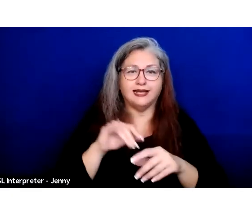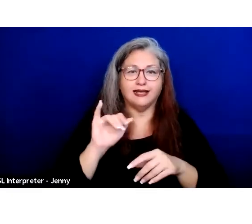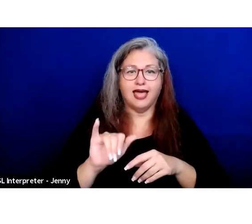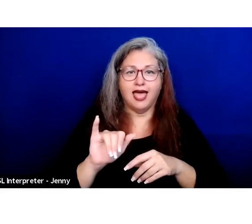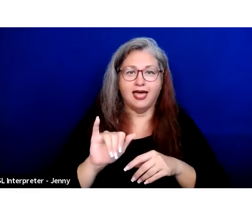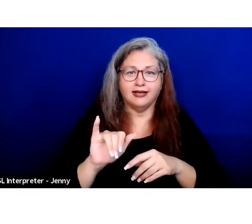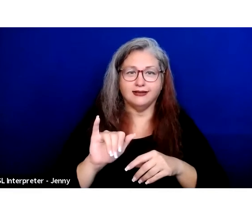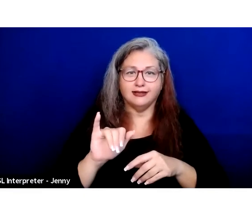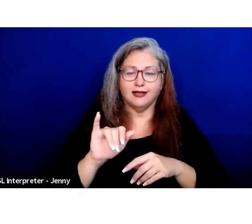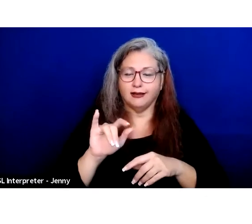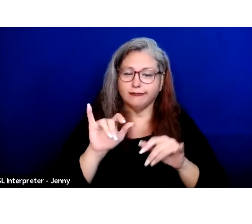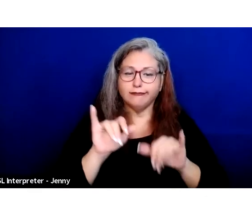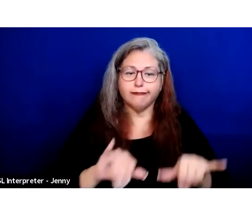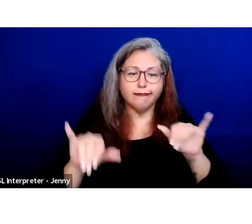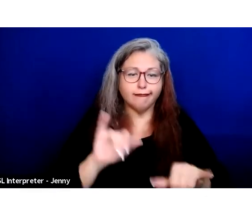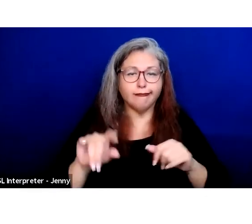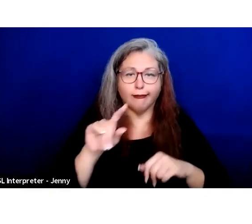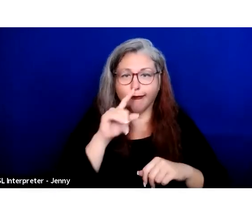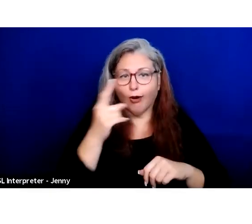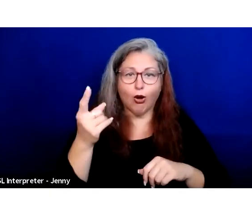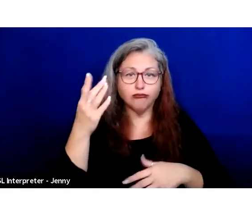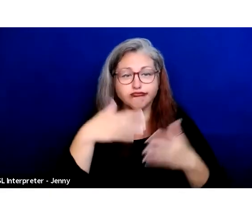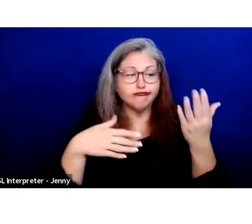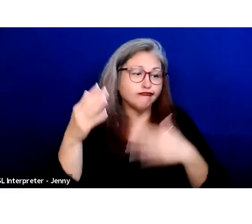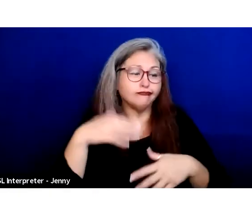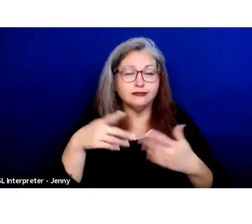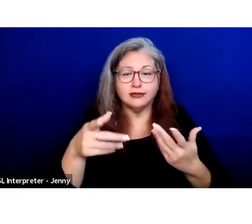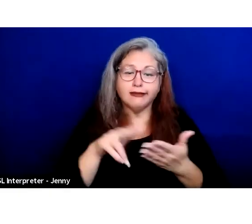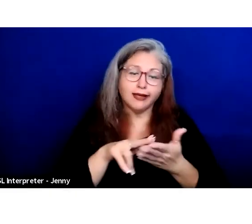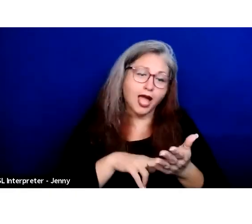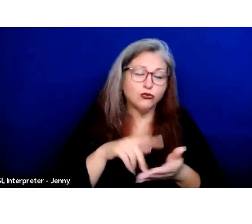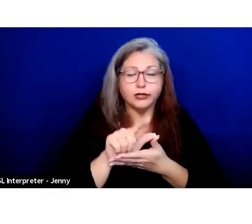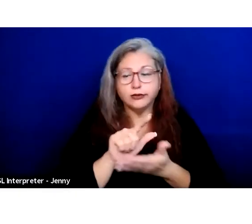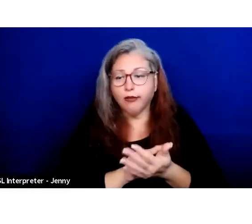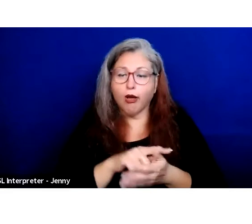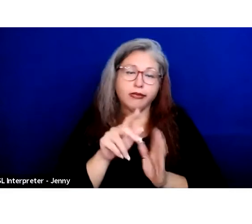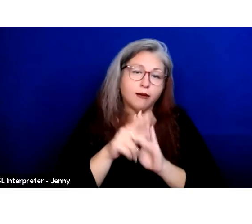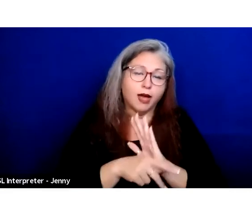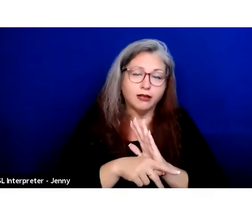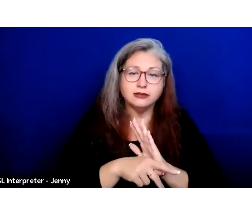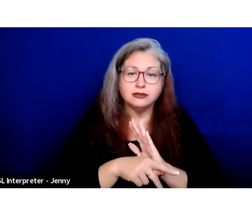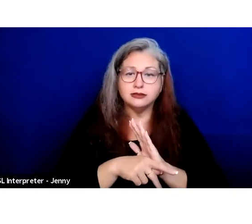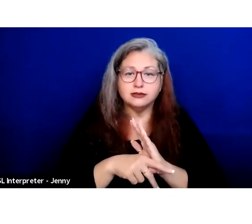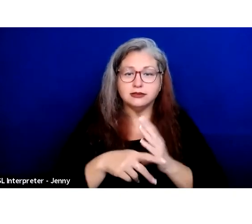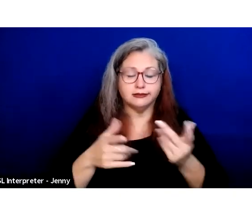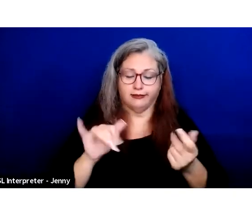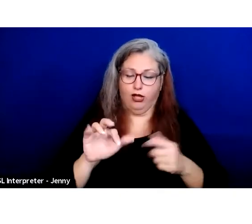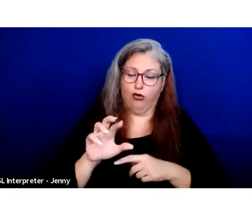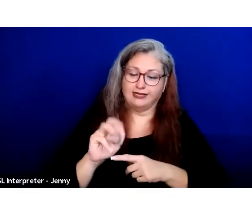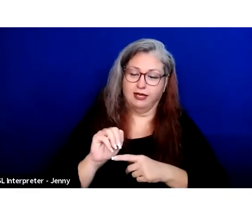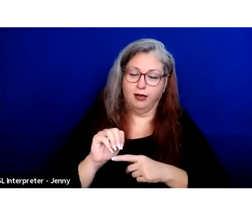the boringness of these sites, contracts, laws, policies, racism